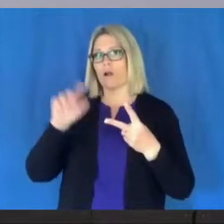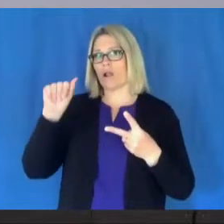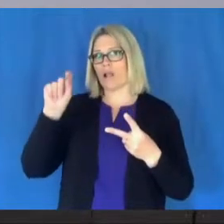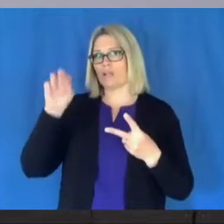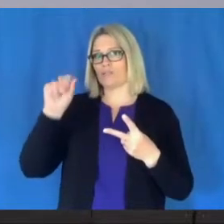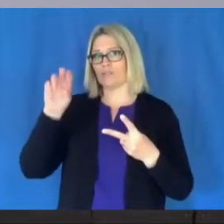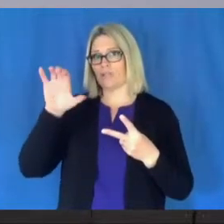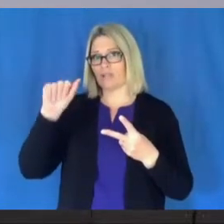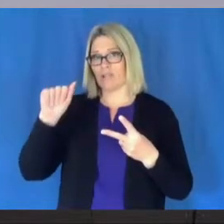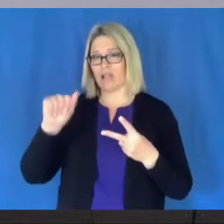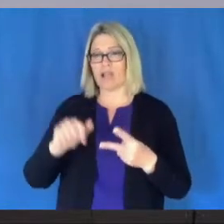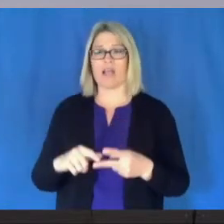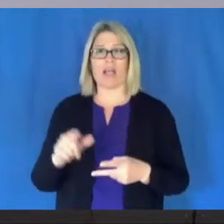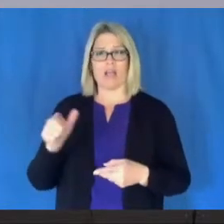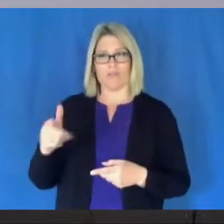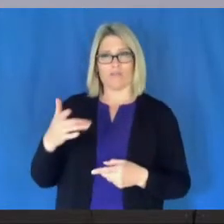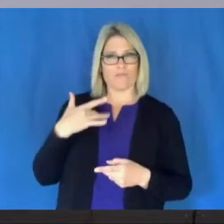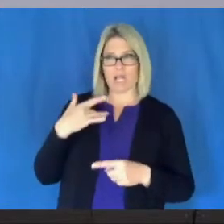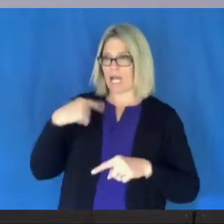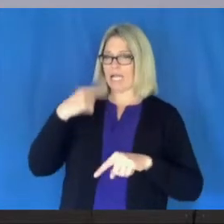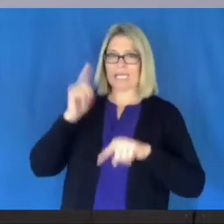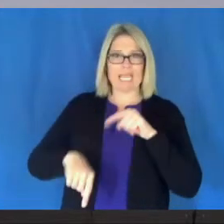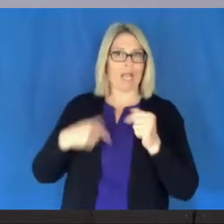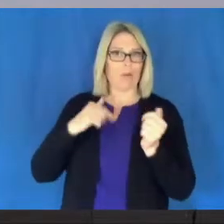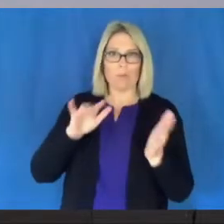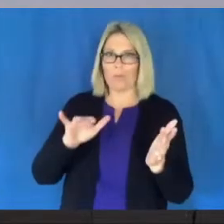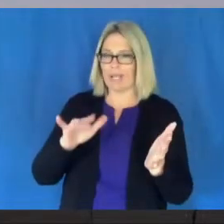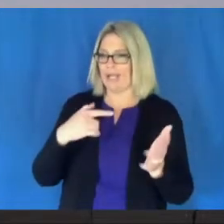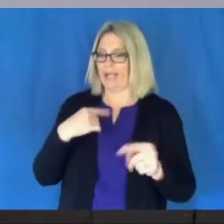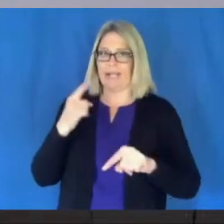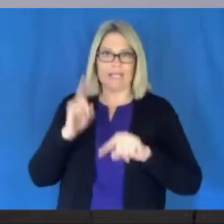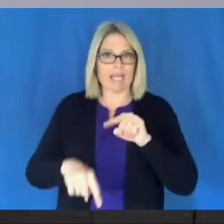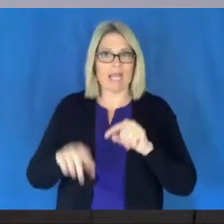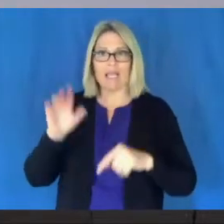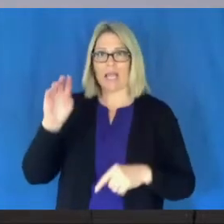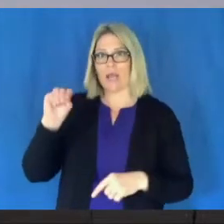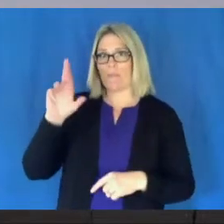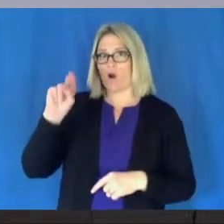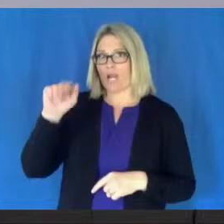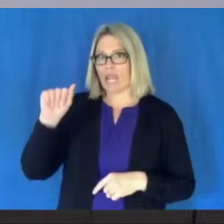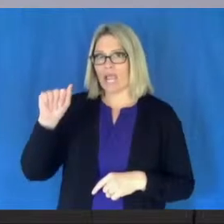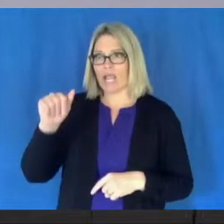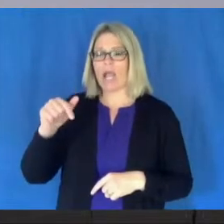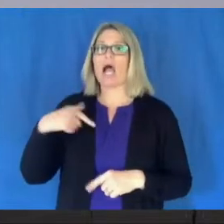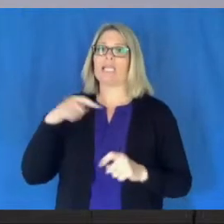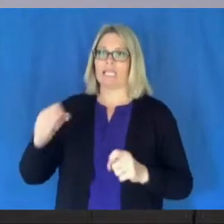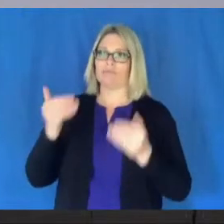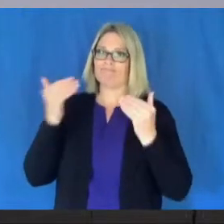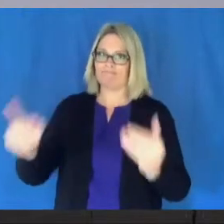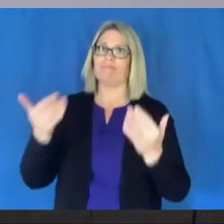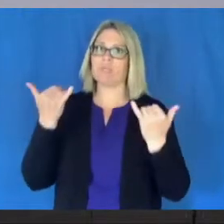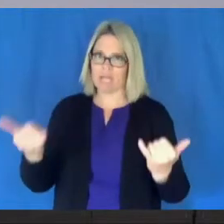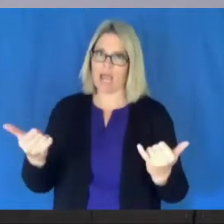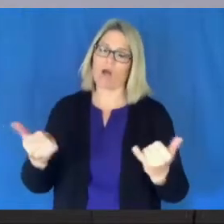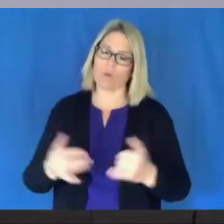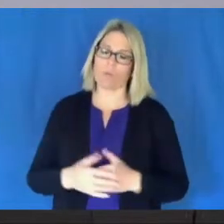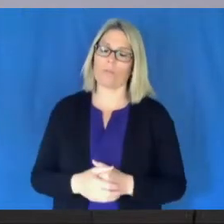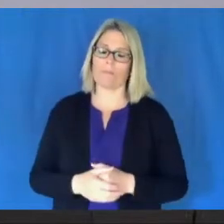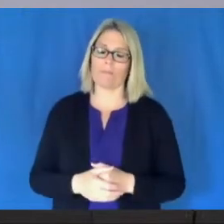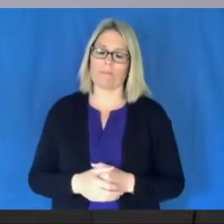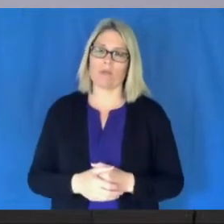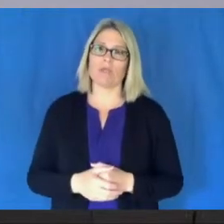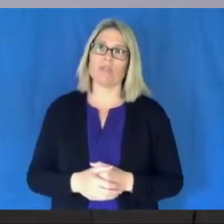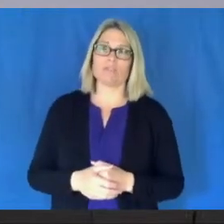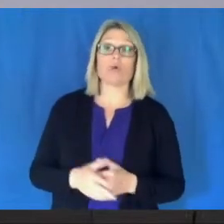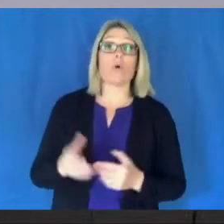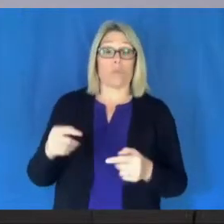feel that you cannot wait for the mRNA vaccine. And so we're in that